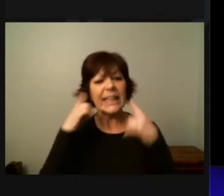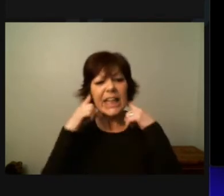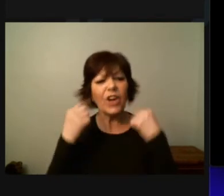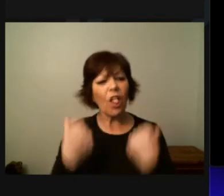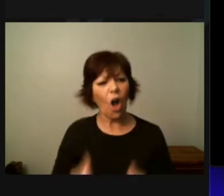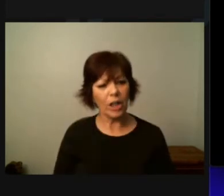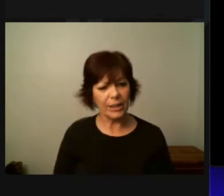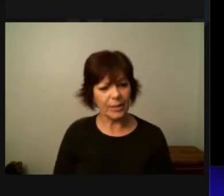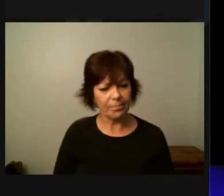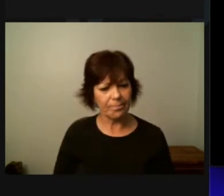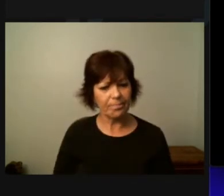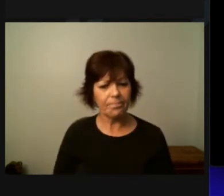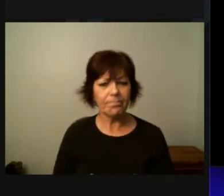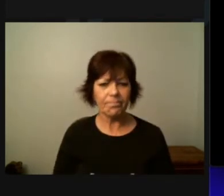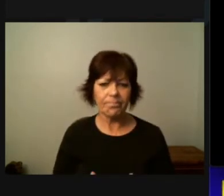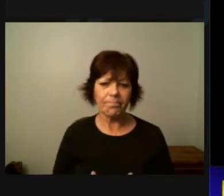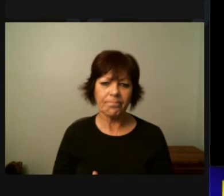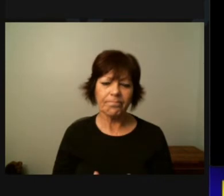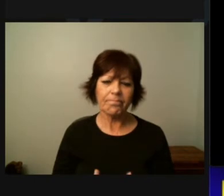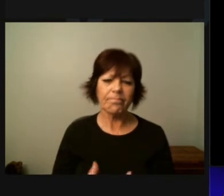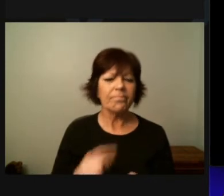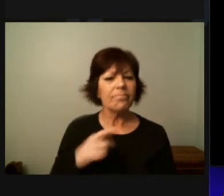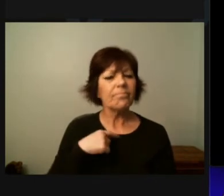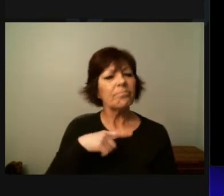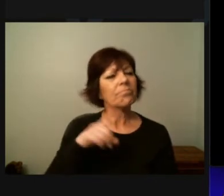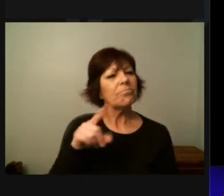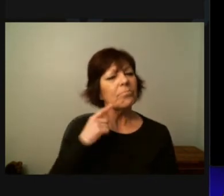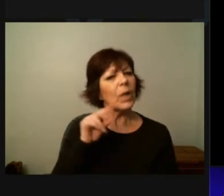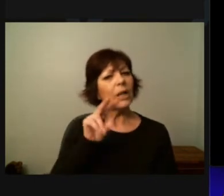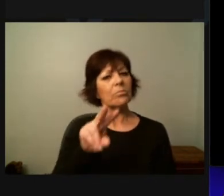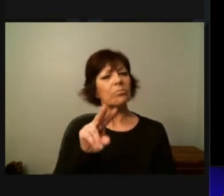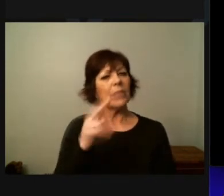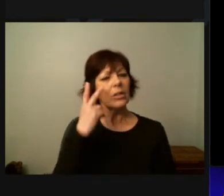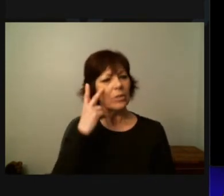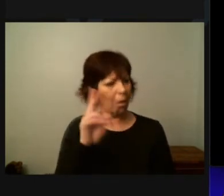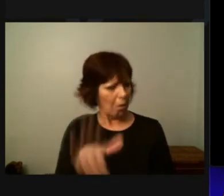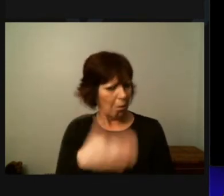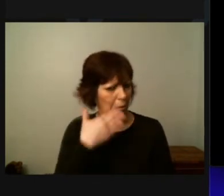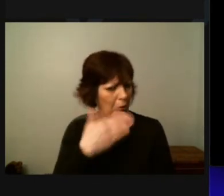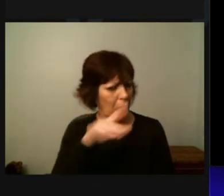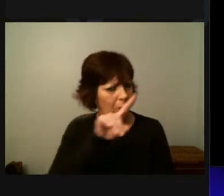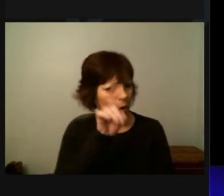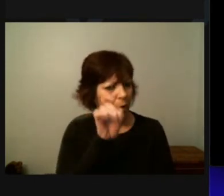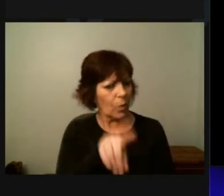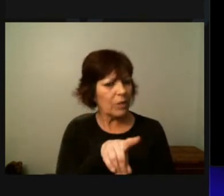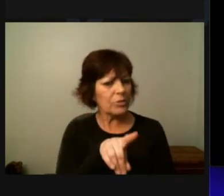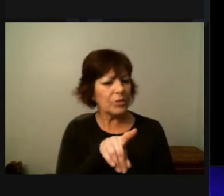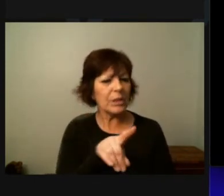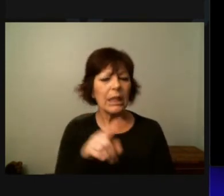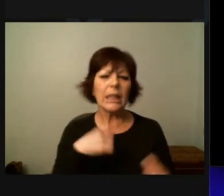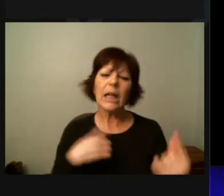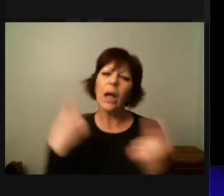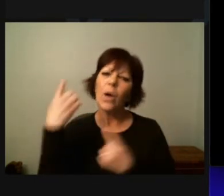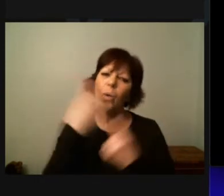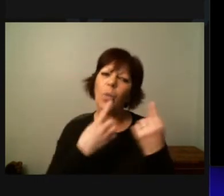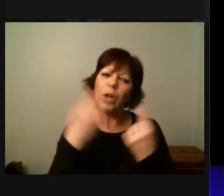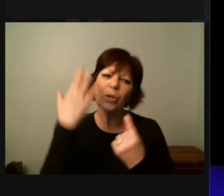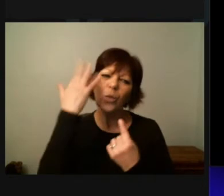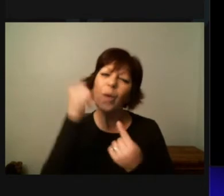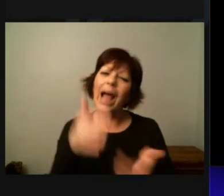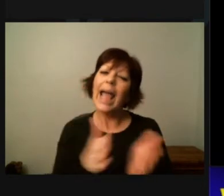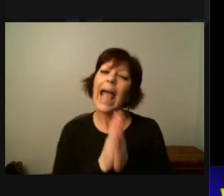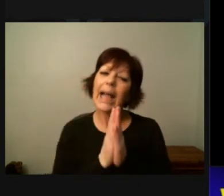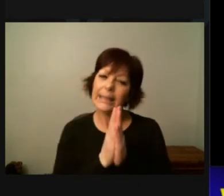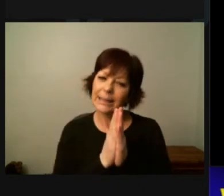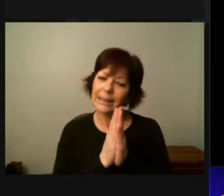And when I saw this question, I thought it was a very good question, and yet I wondered why somebody asked it. And